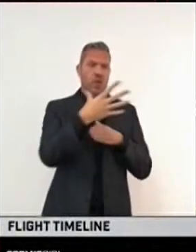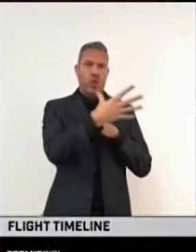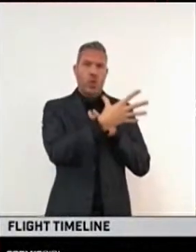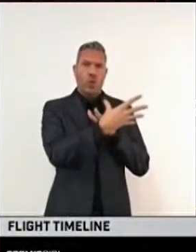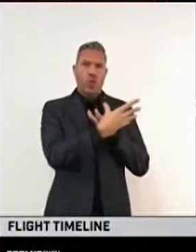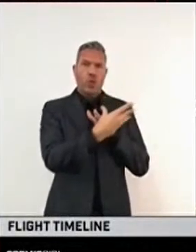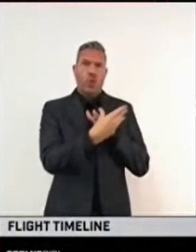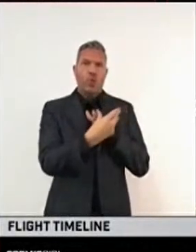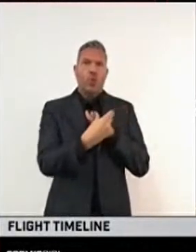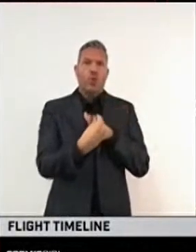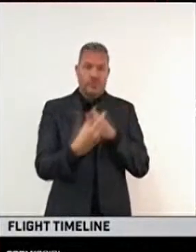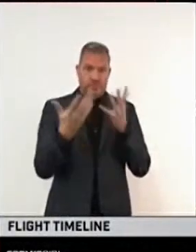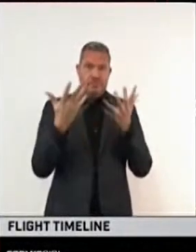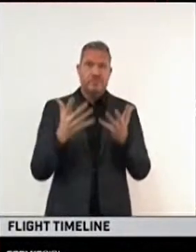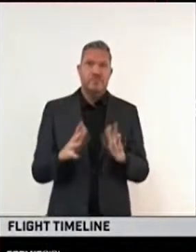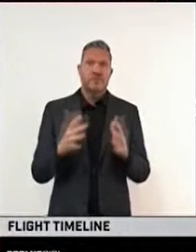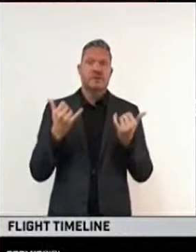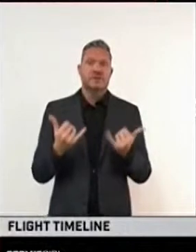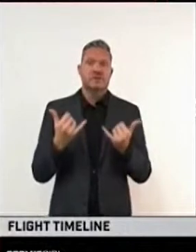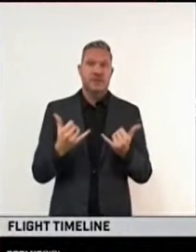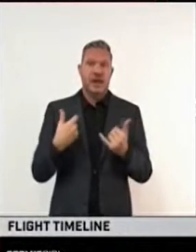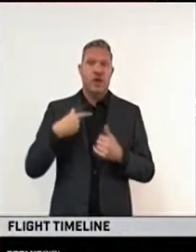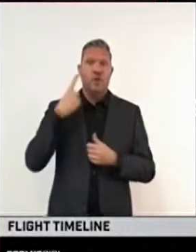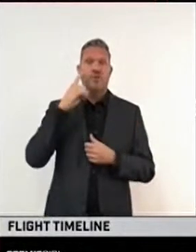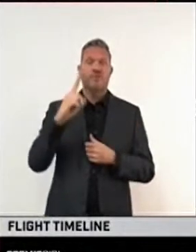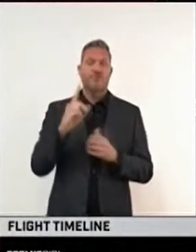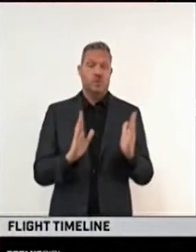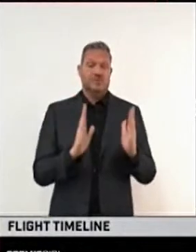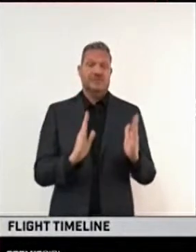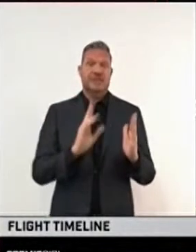our stage 2 rocket.